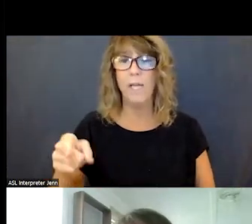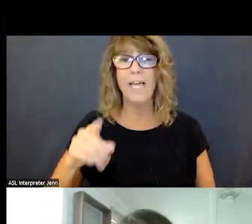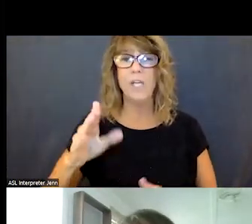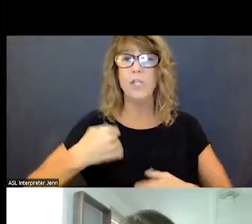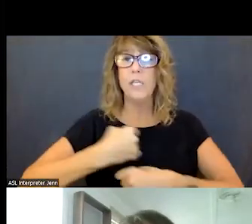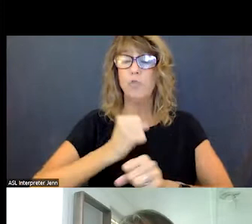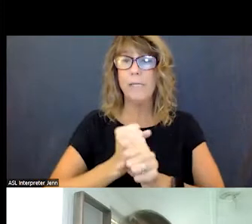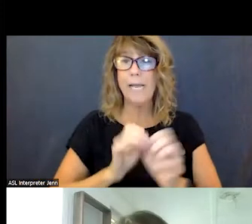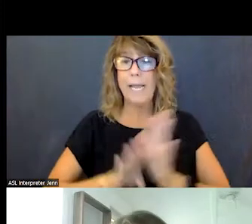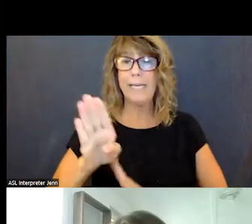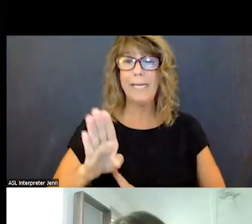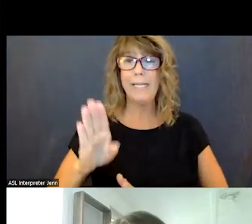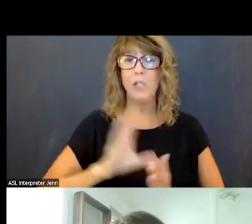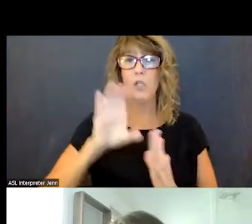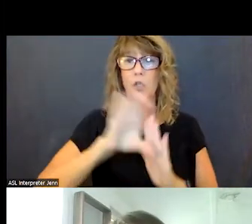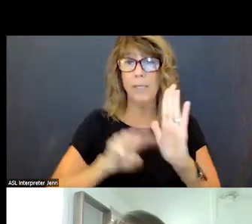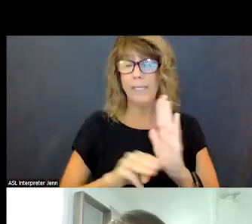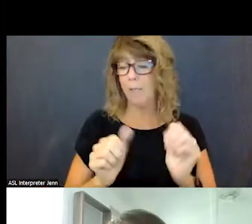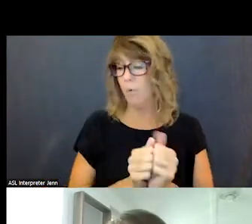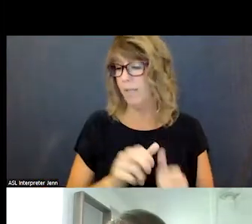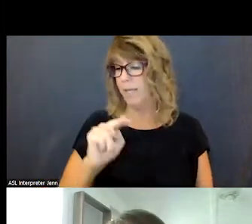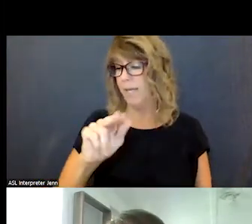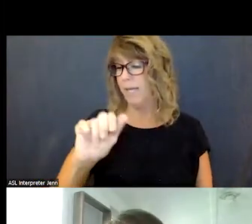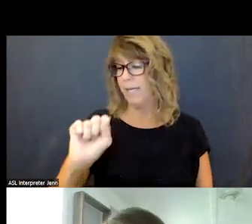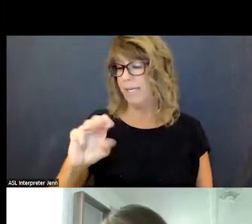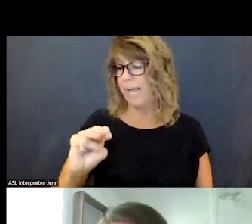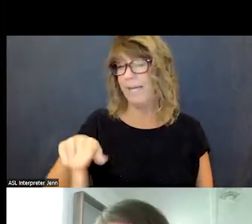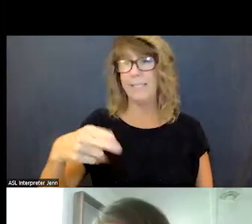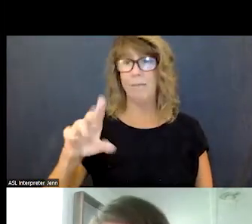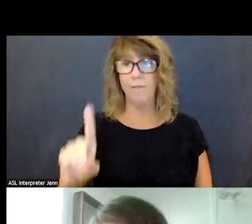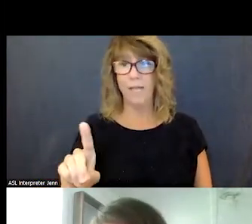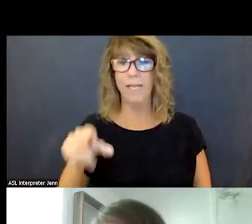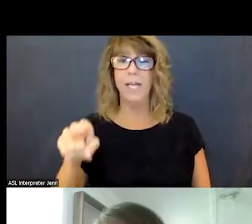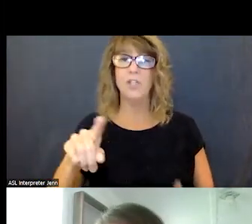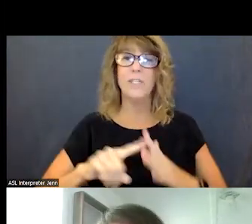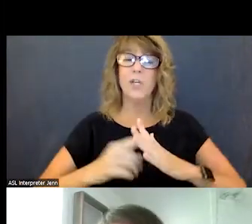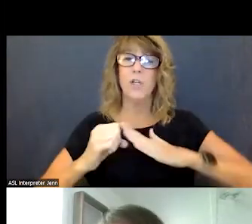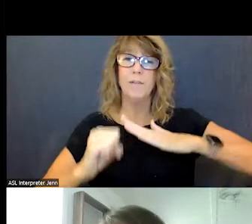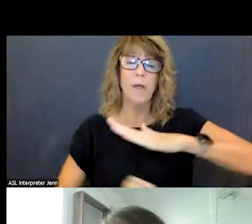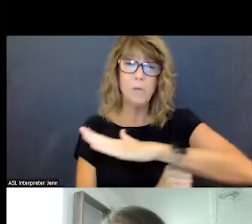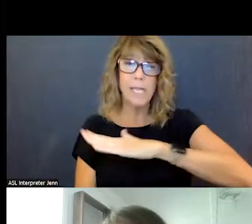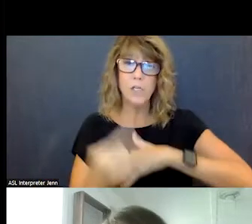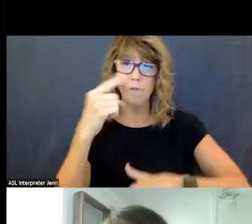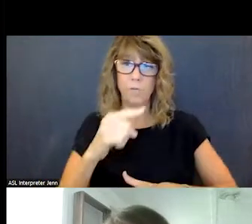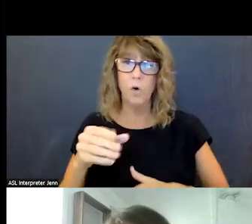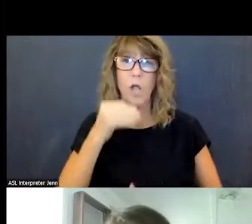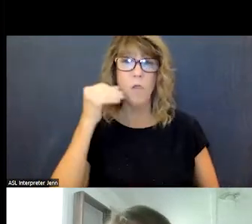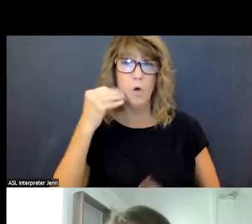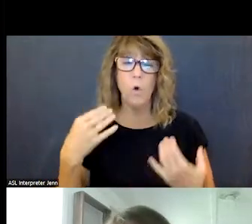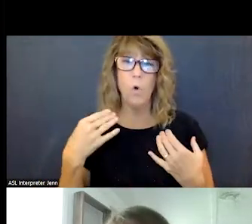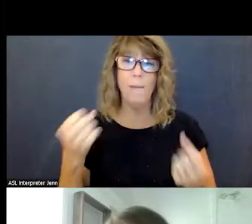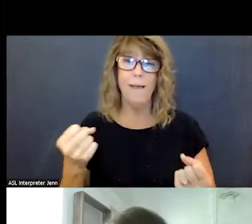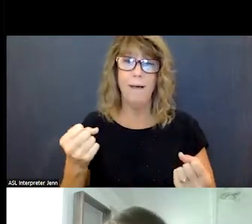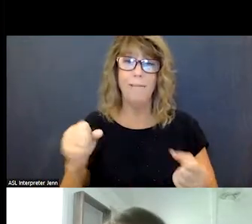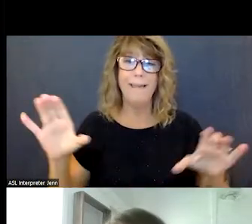through a TTI grant with NASHVID for what became the foundation for the Whole Health Action Management